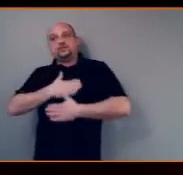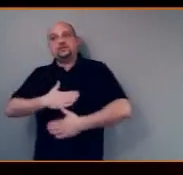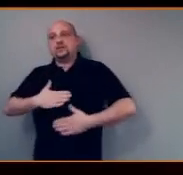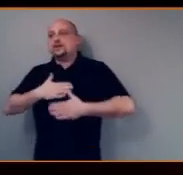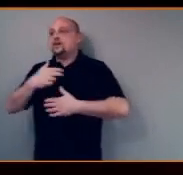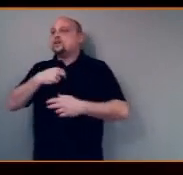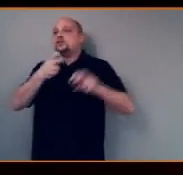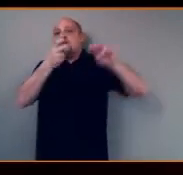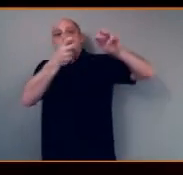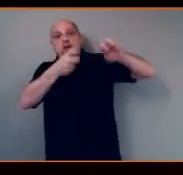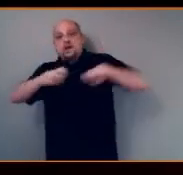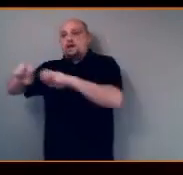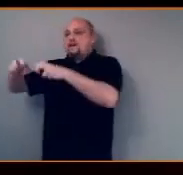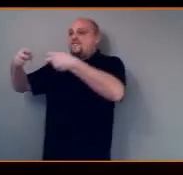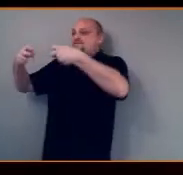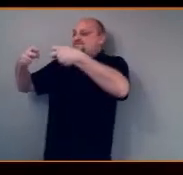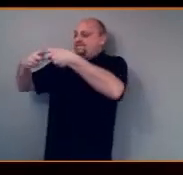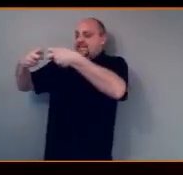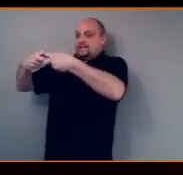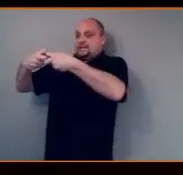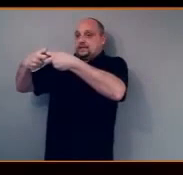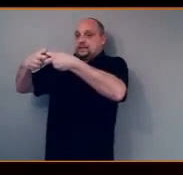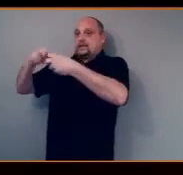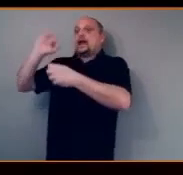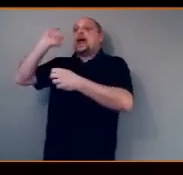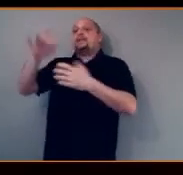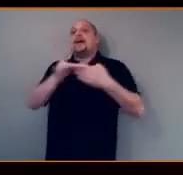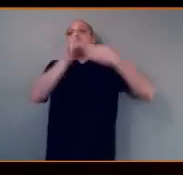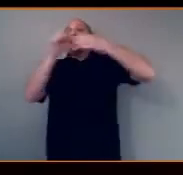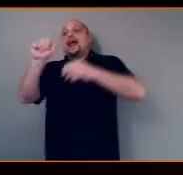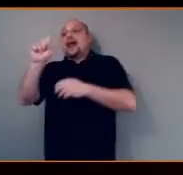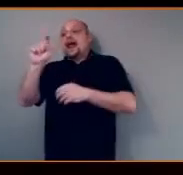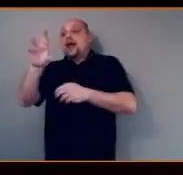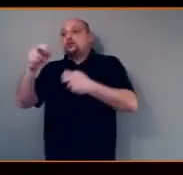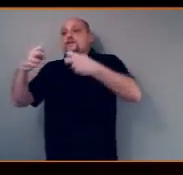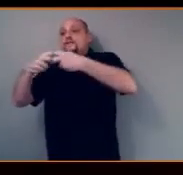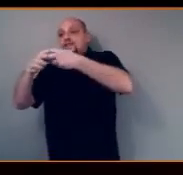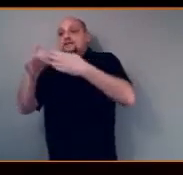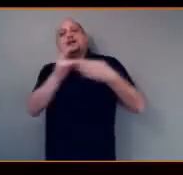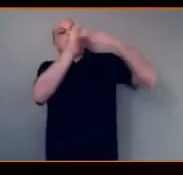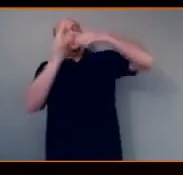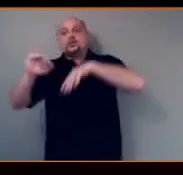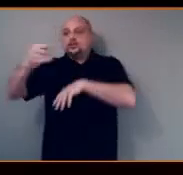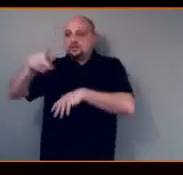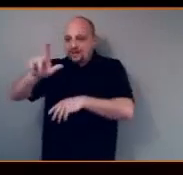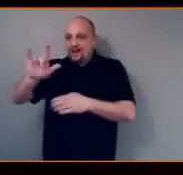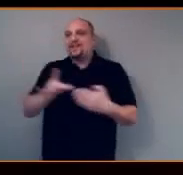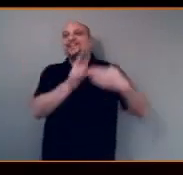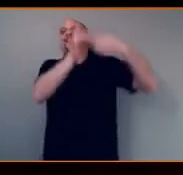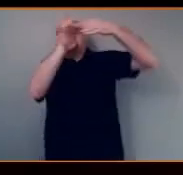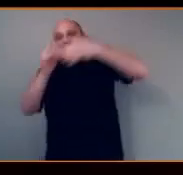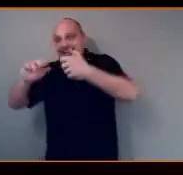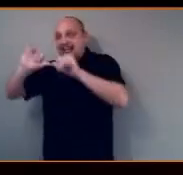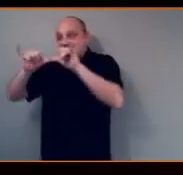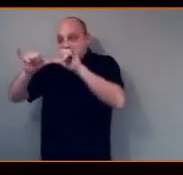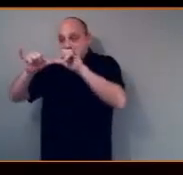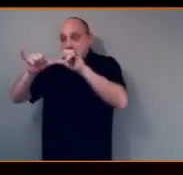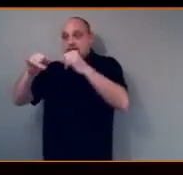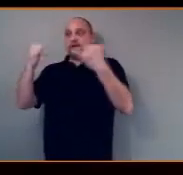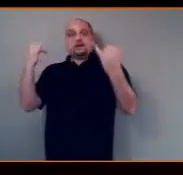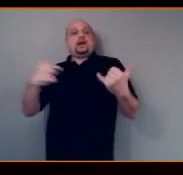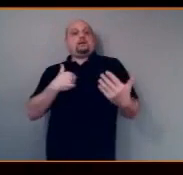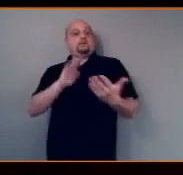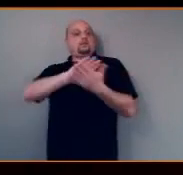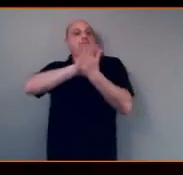switch over to physics, and physics led me to astrophysics, which led me to JPL, which led me to doing some engineering, and now has let me be part of